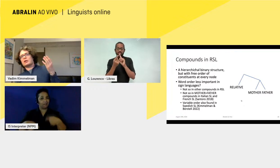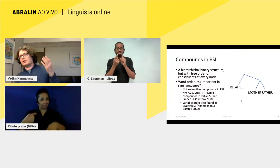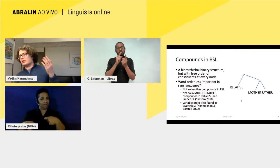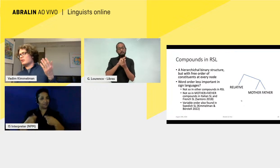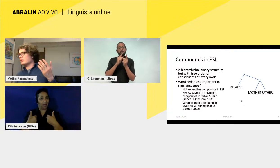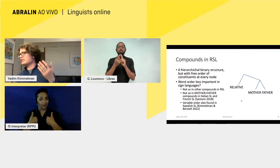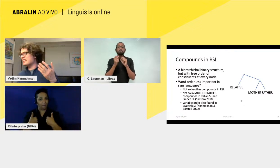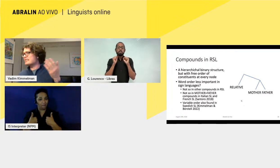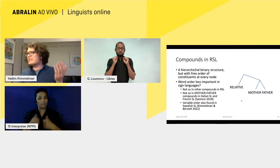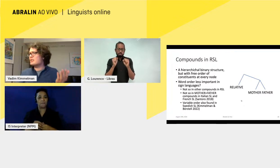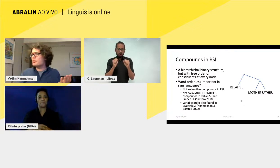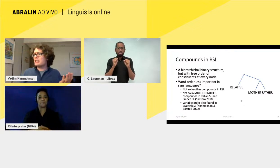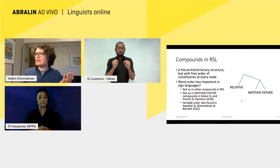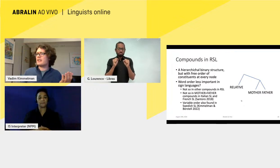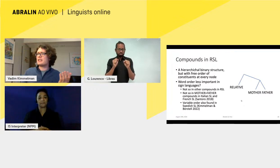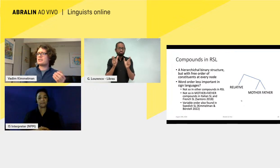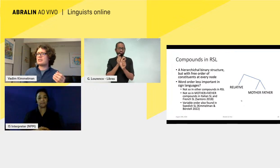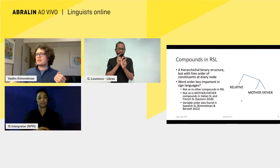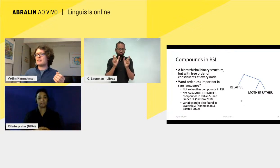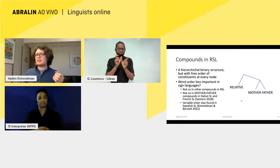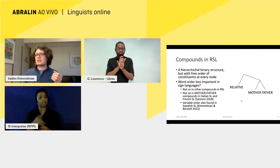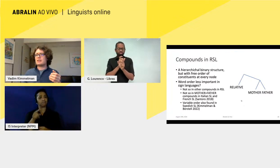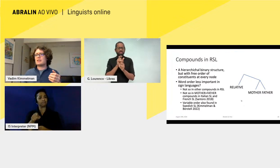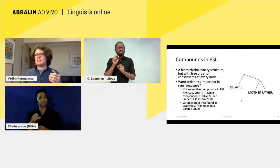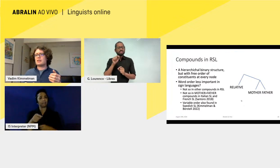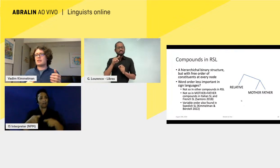So does this mean that